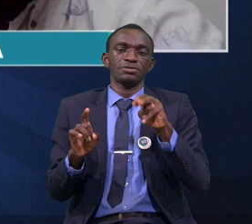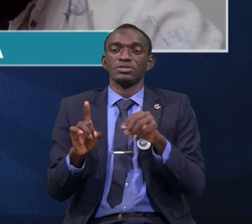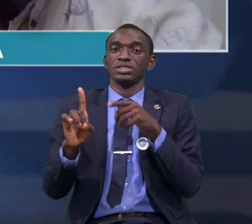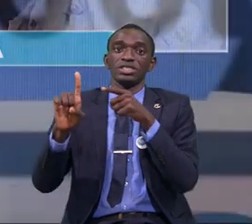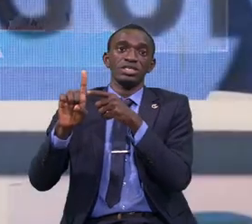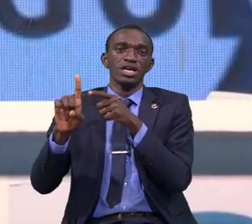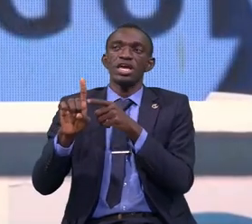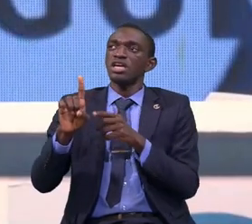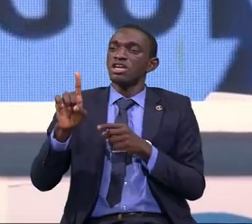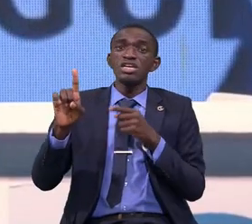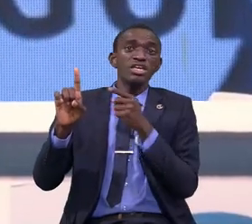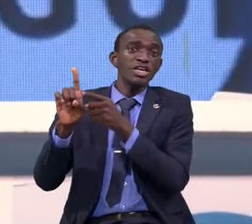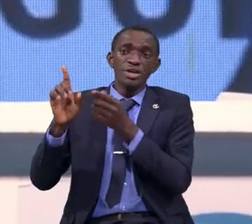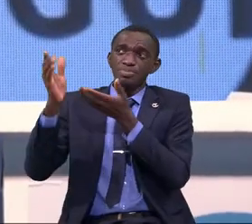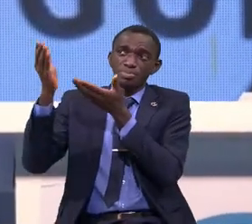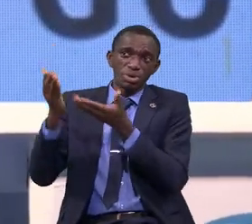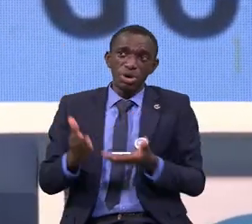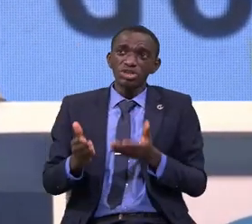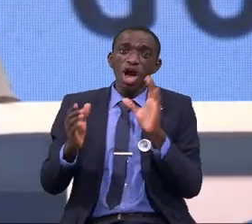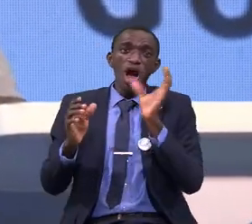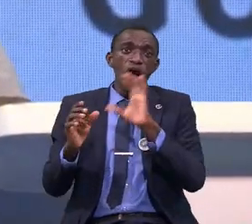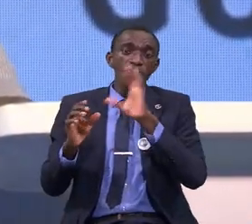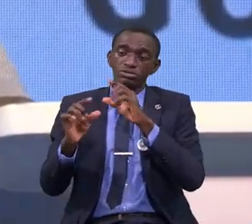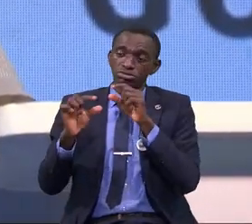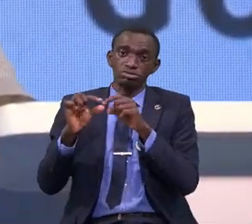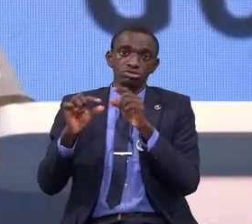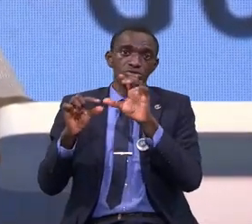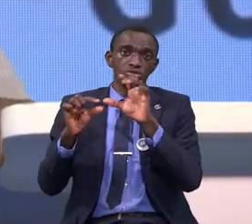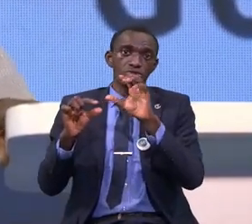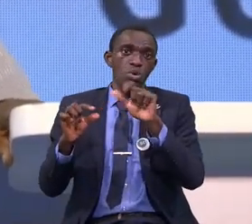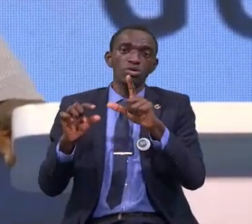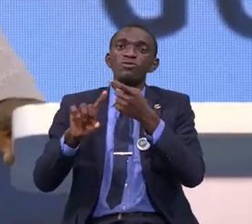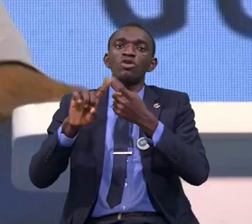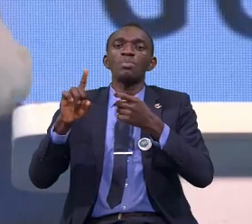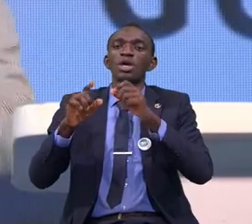that coal from the altar of heaven.